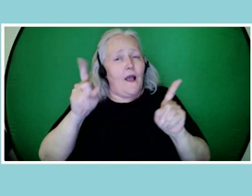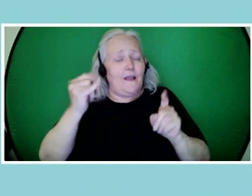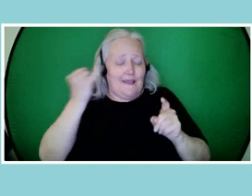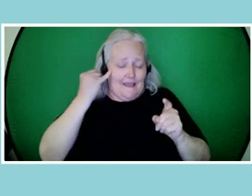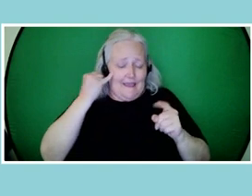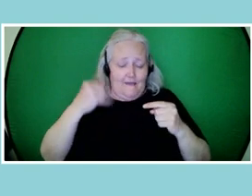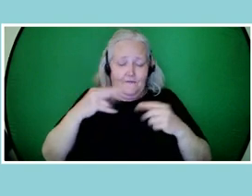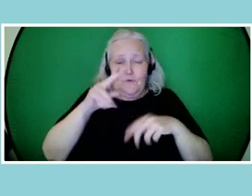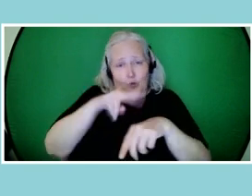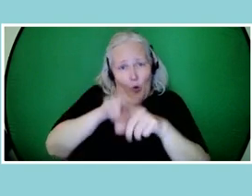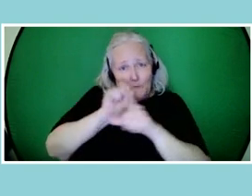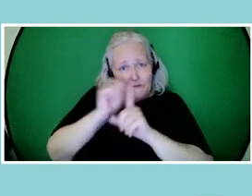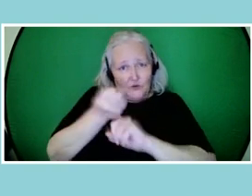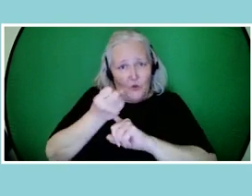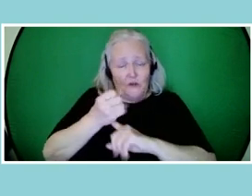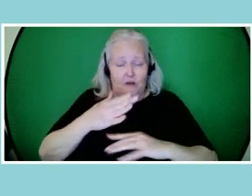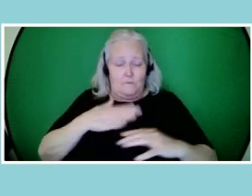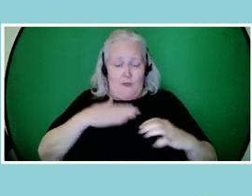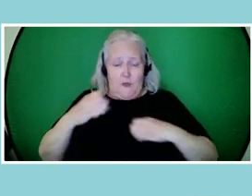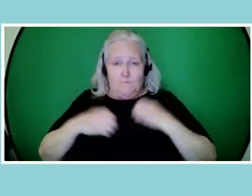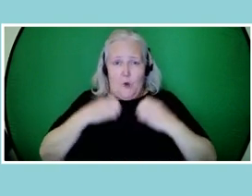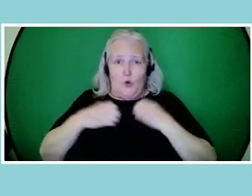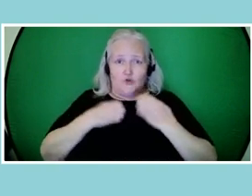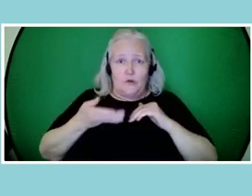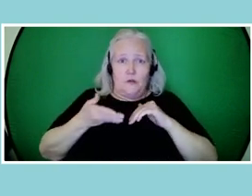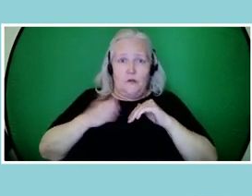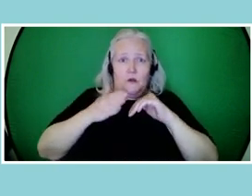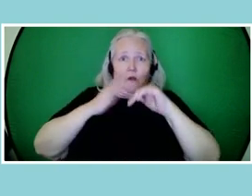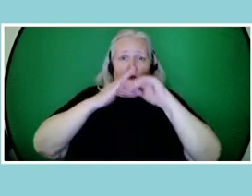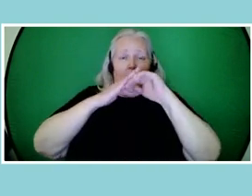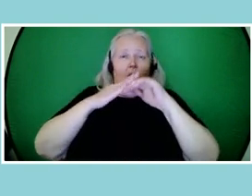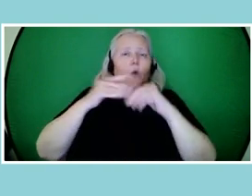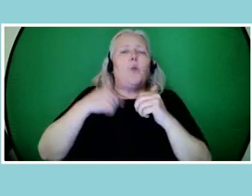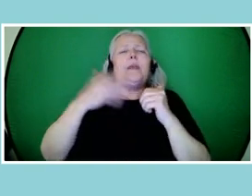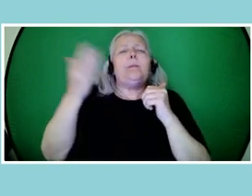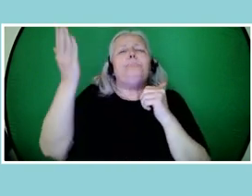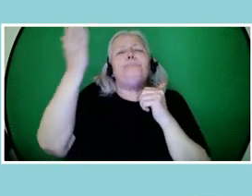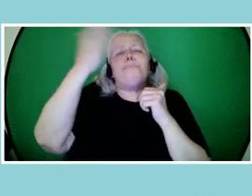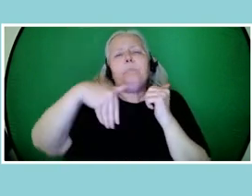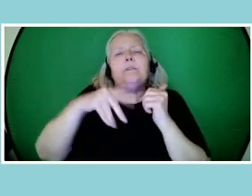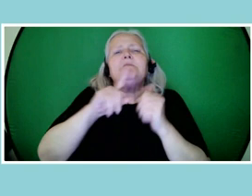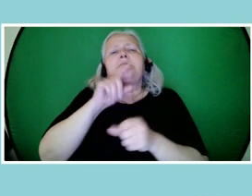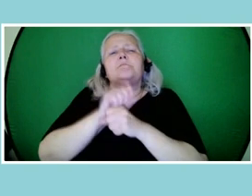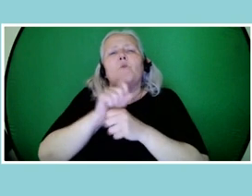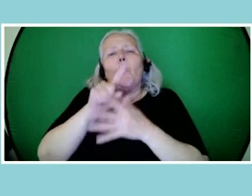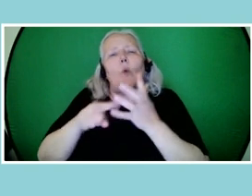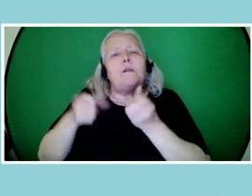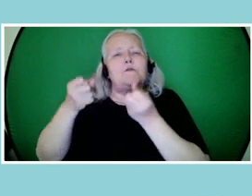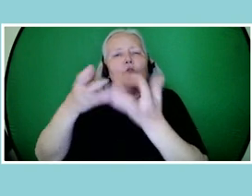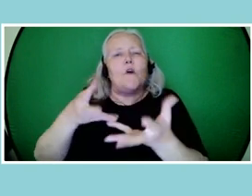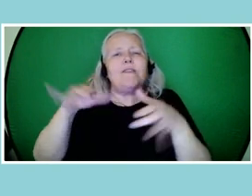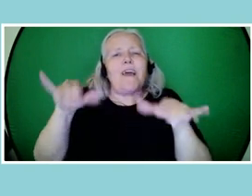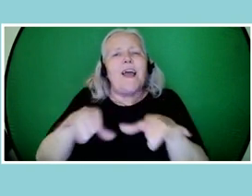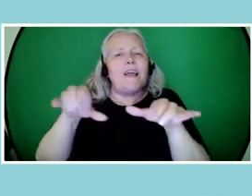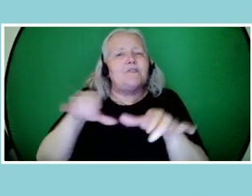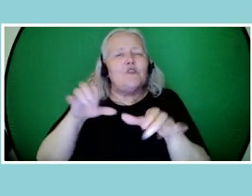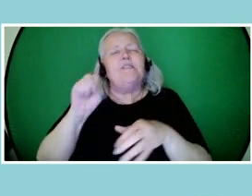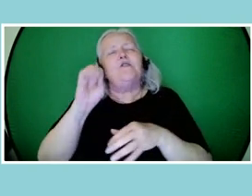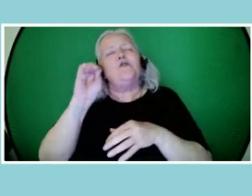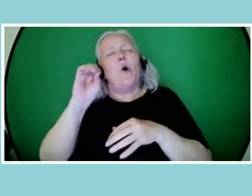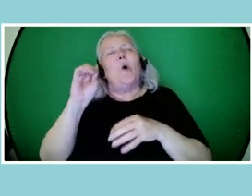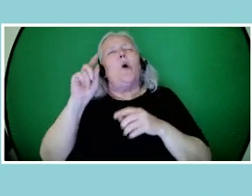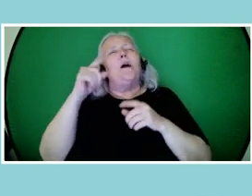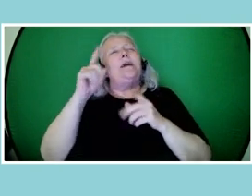longer see the situation as it actually is, right? So we want to be able to do an accurate assessment for